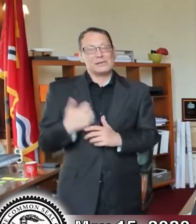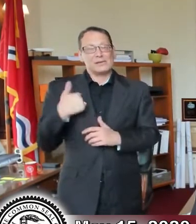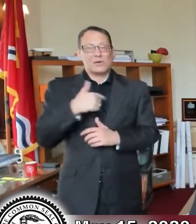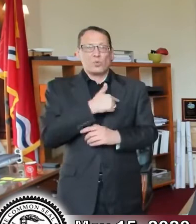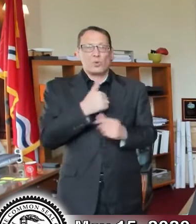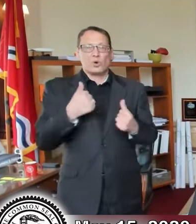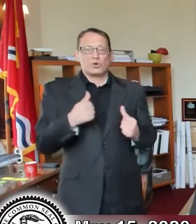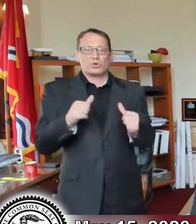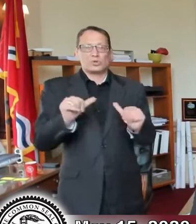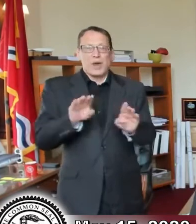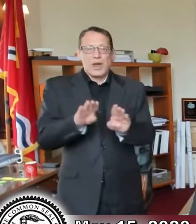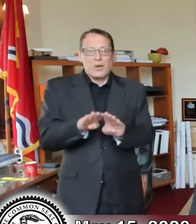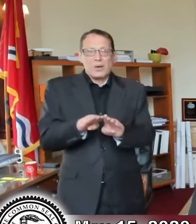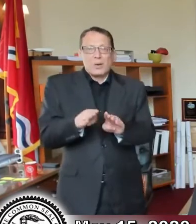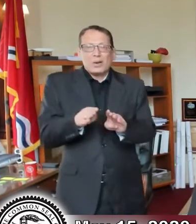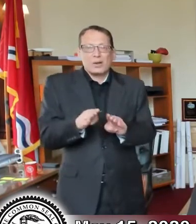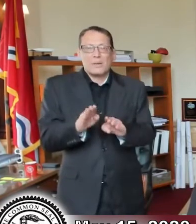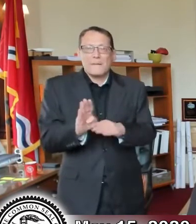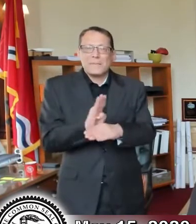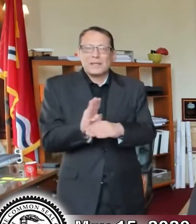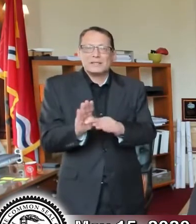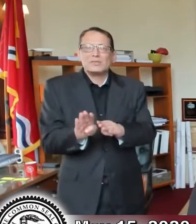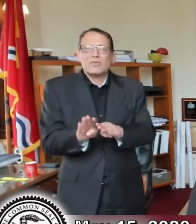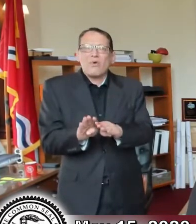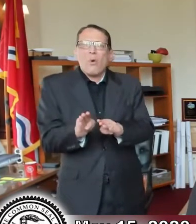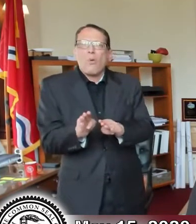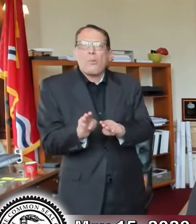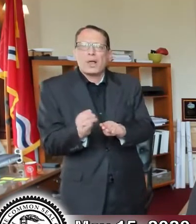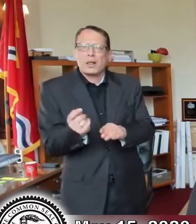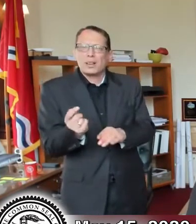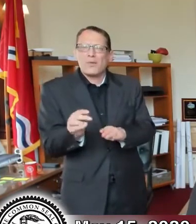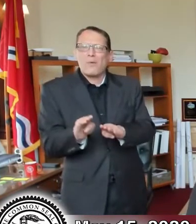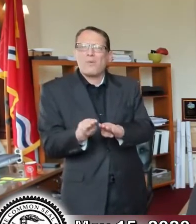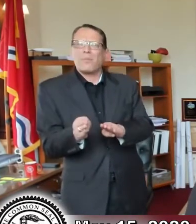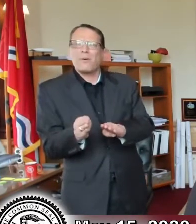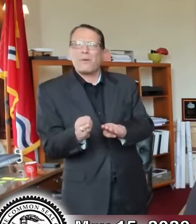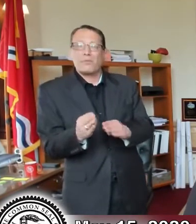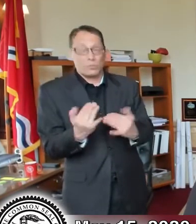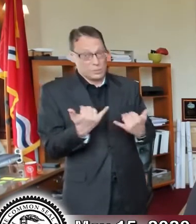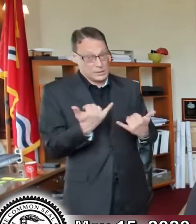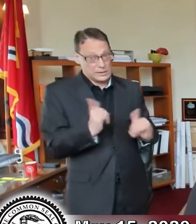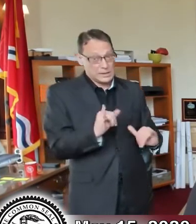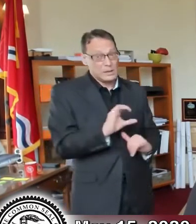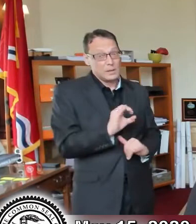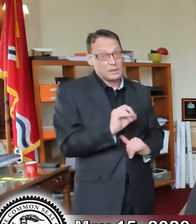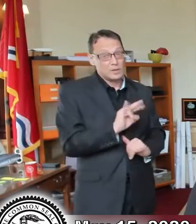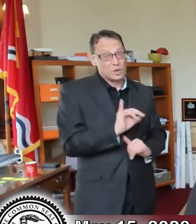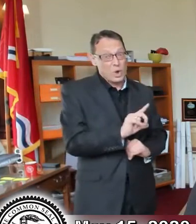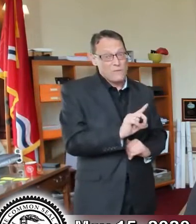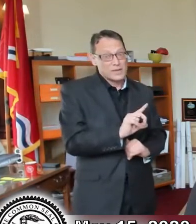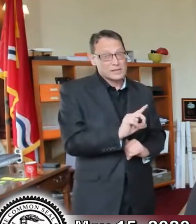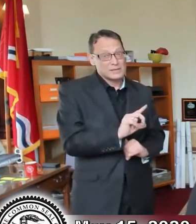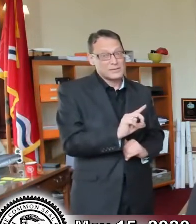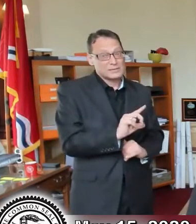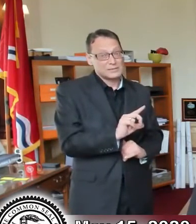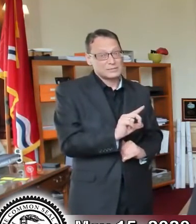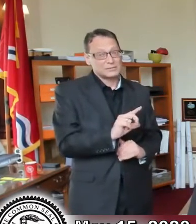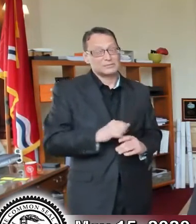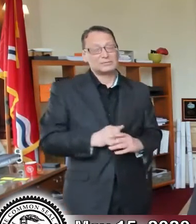trying to crack the door open a little on allowing businesses to open. It is still